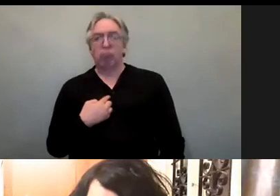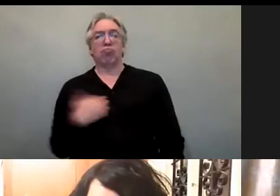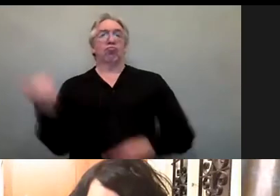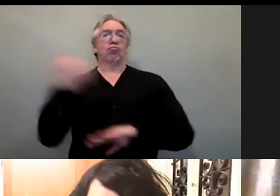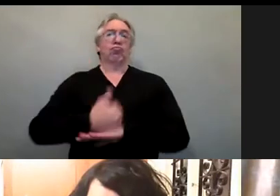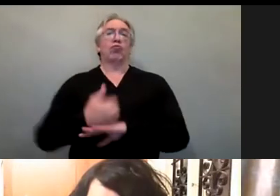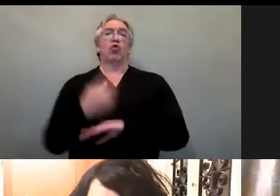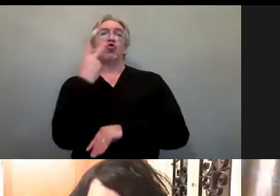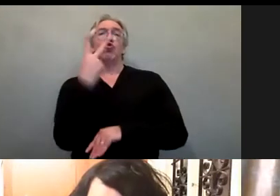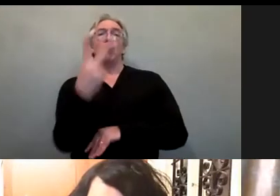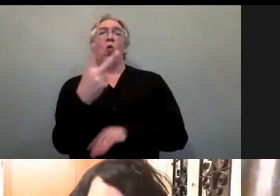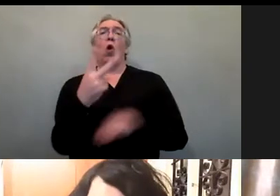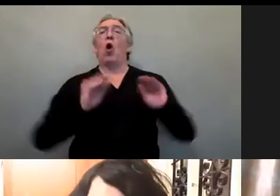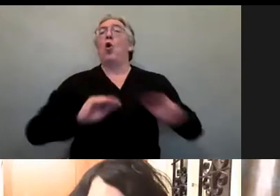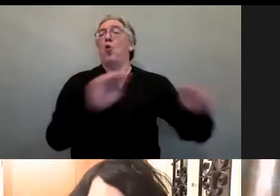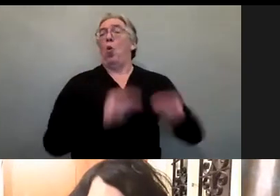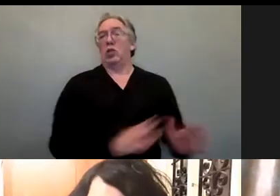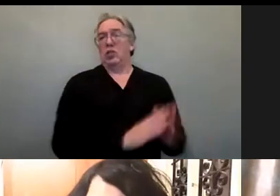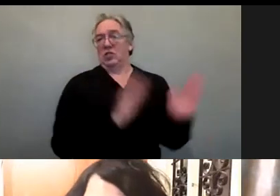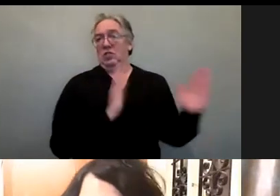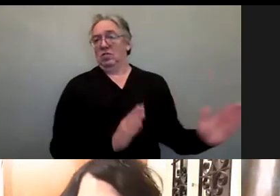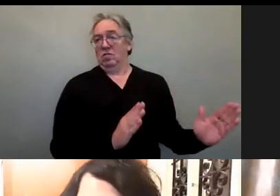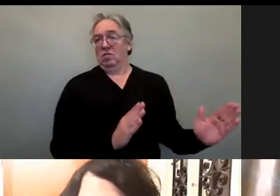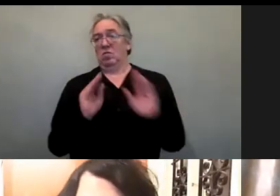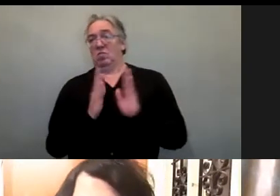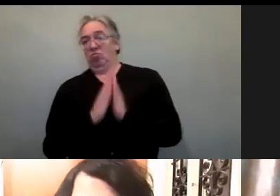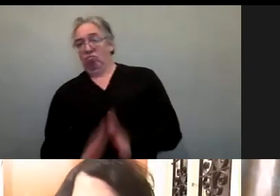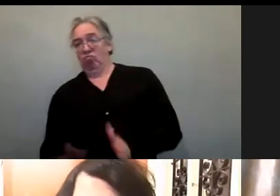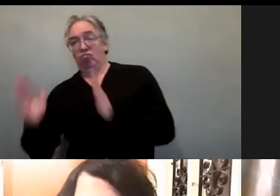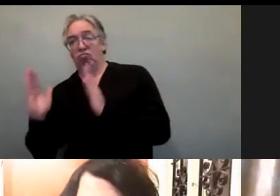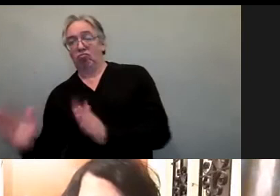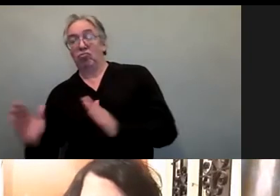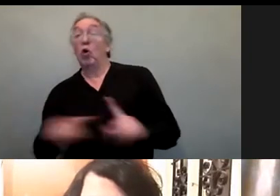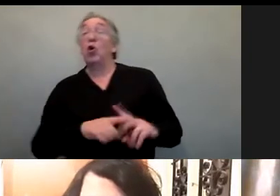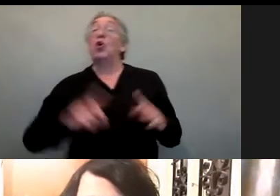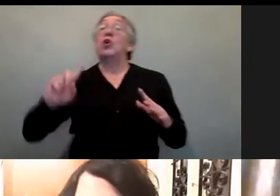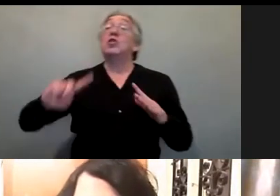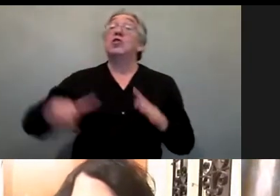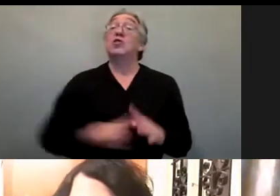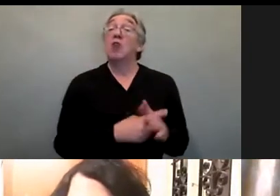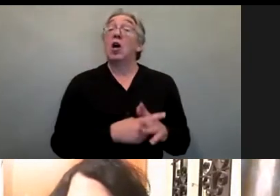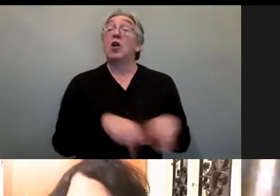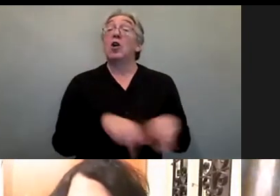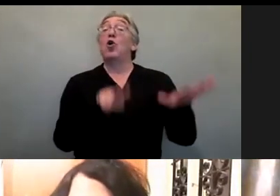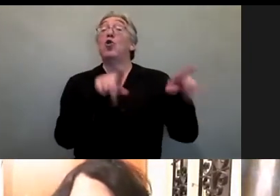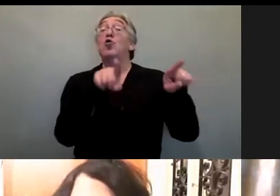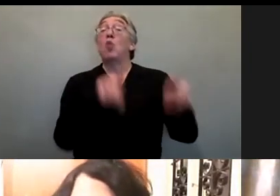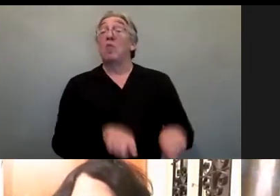November 9, and they're going to finish in December 22nd.